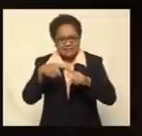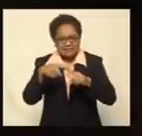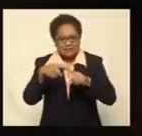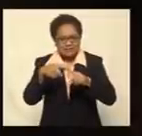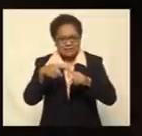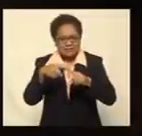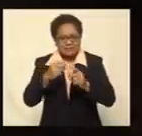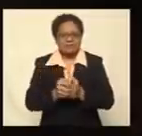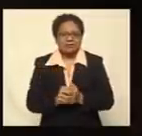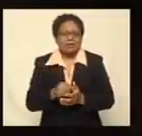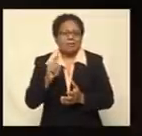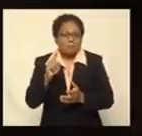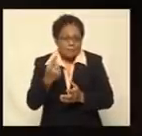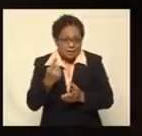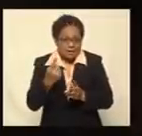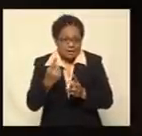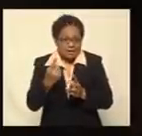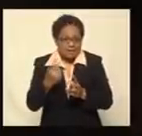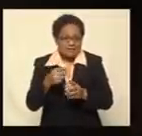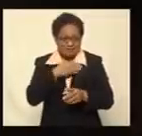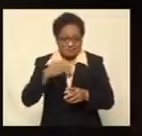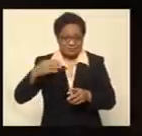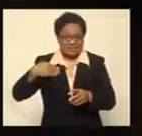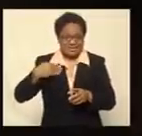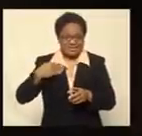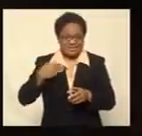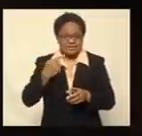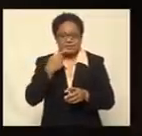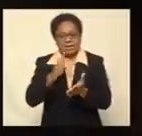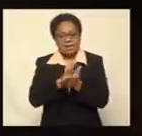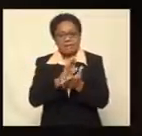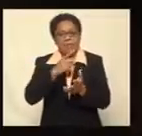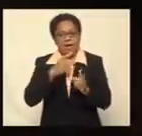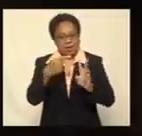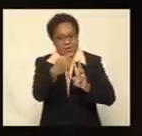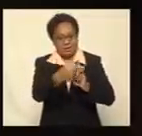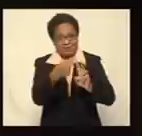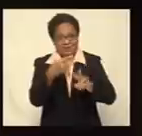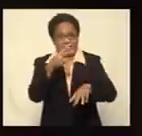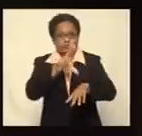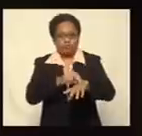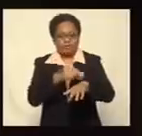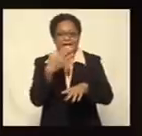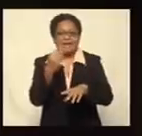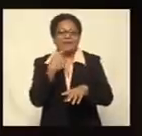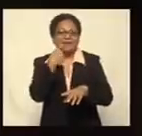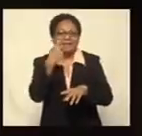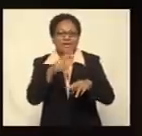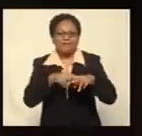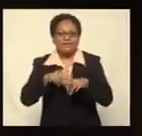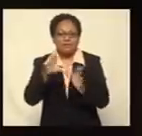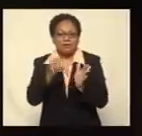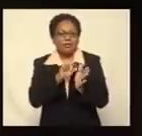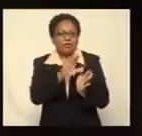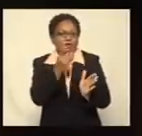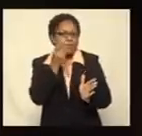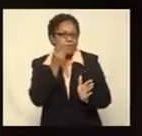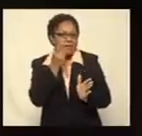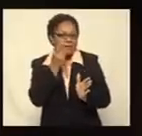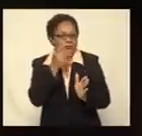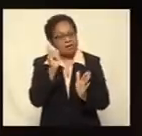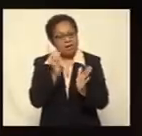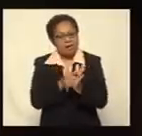are grateful that both of these 2 patients had the app installed and running, which greatly assisted them in terms of their contact tracing